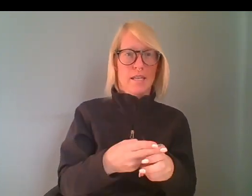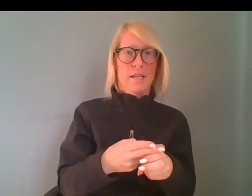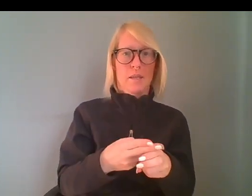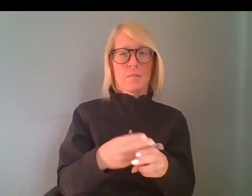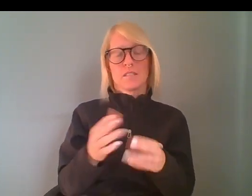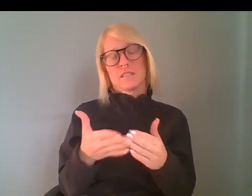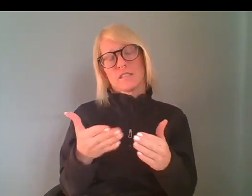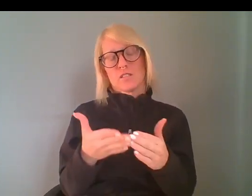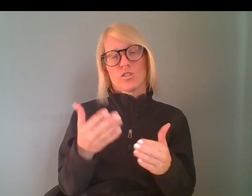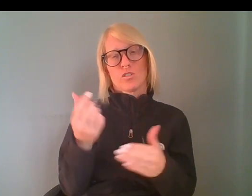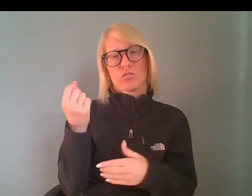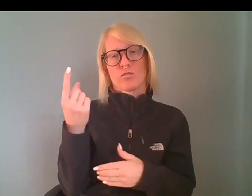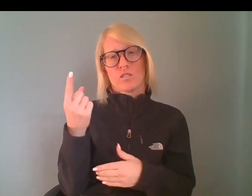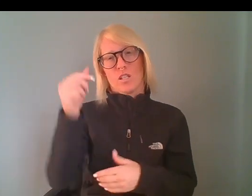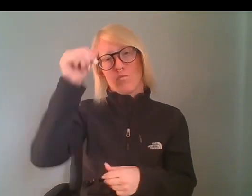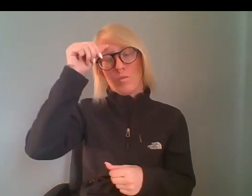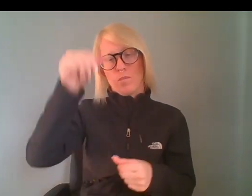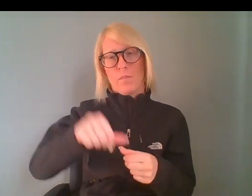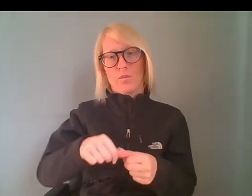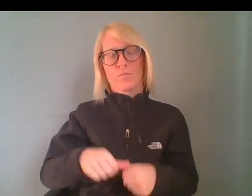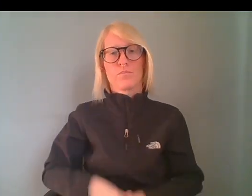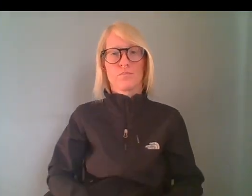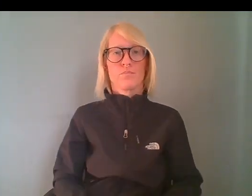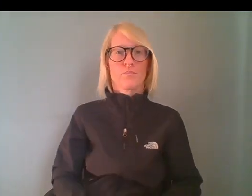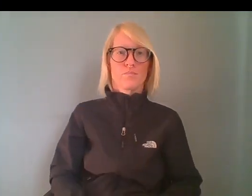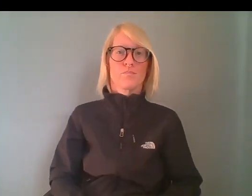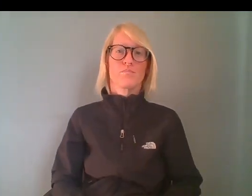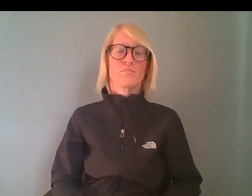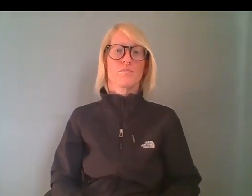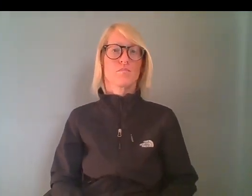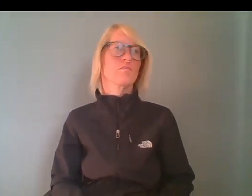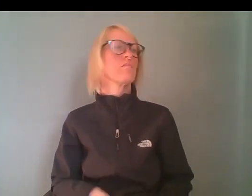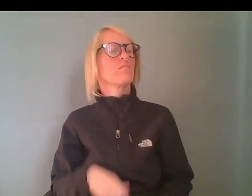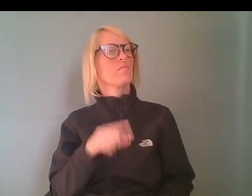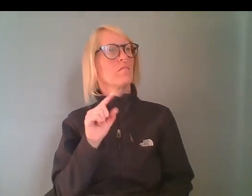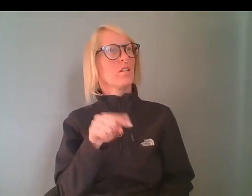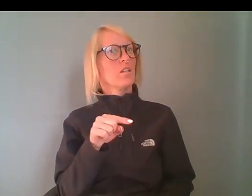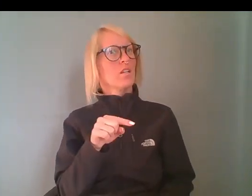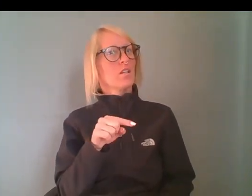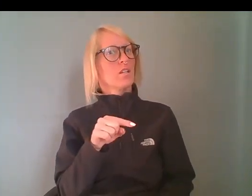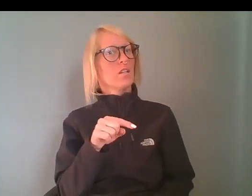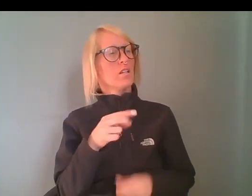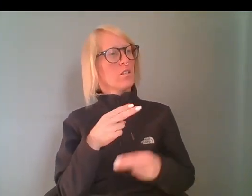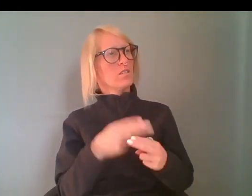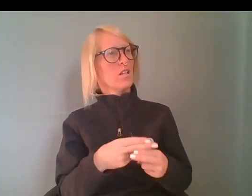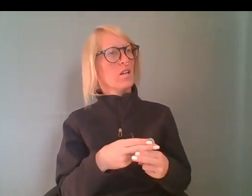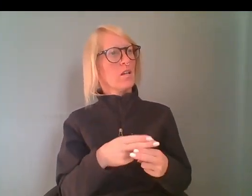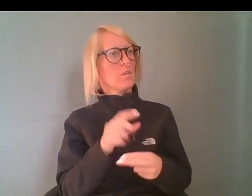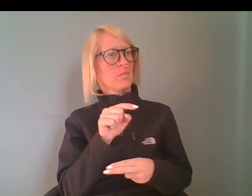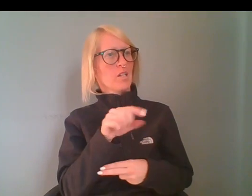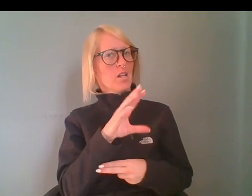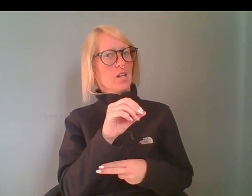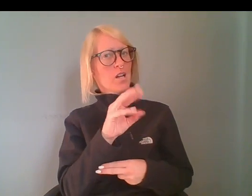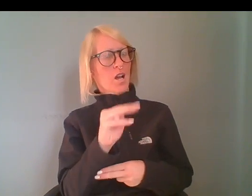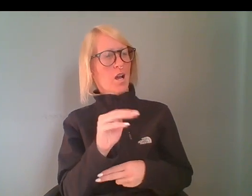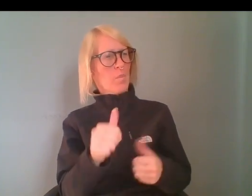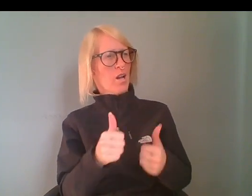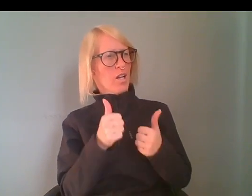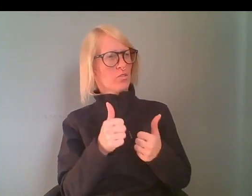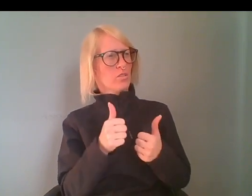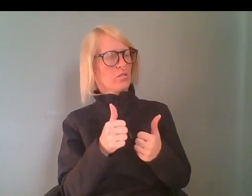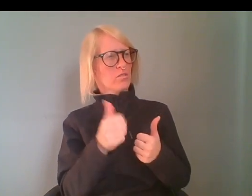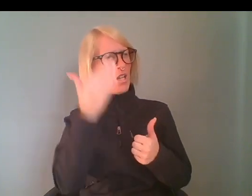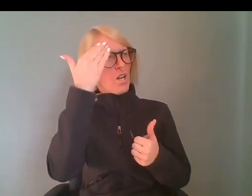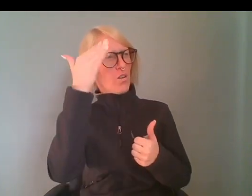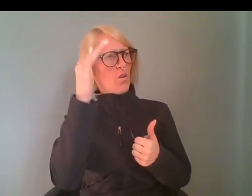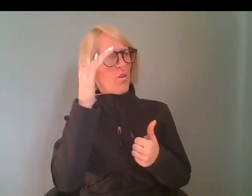point to Blogger. We bought the domain name through Blogger, but it's a .com address. Okay. I didn't